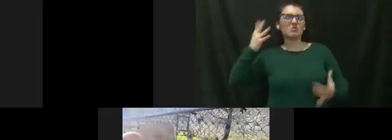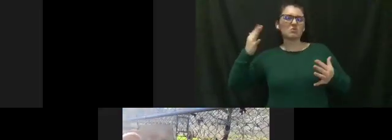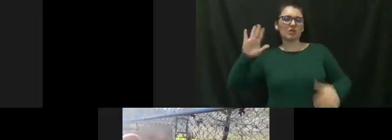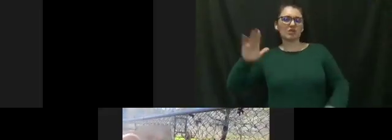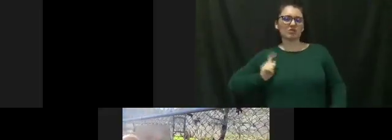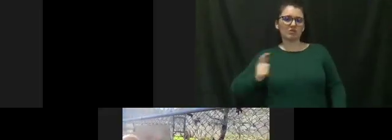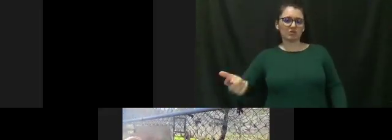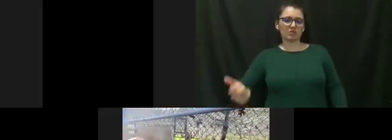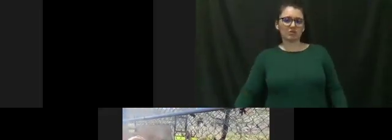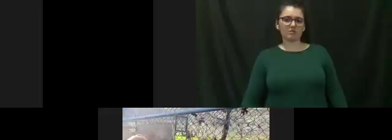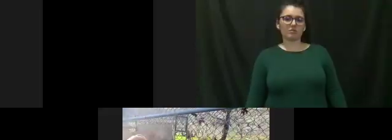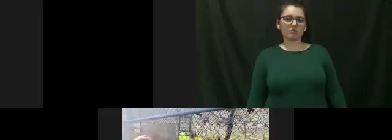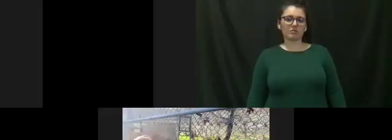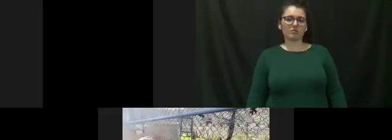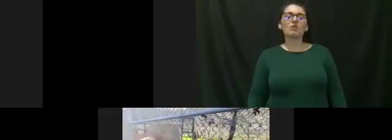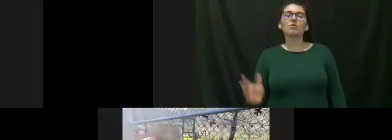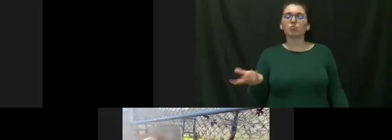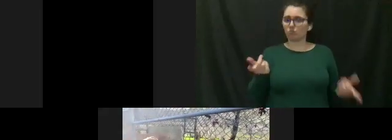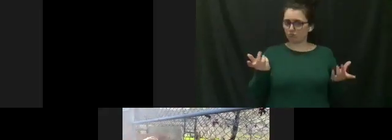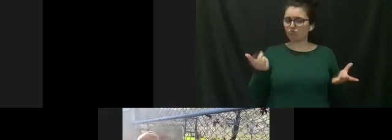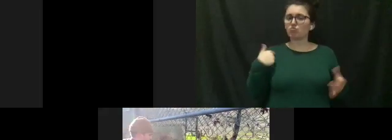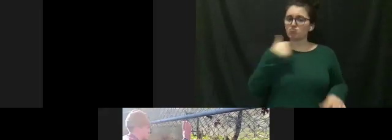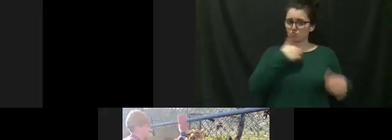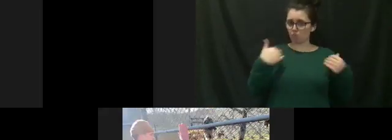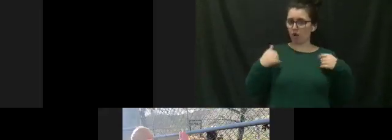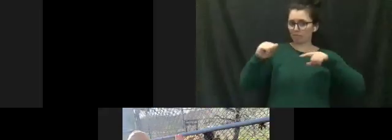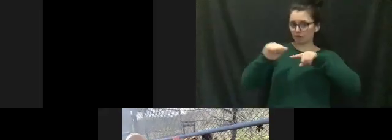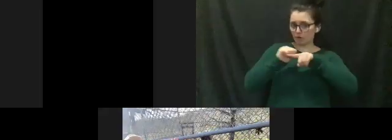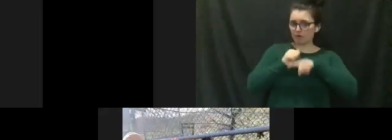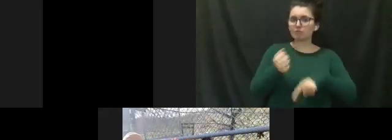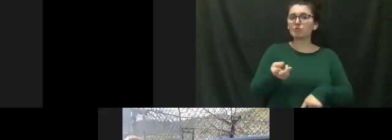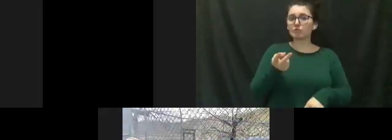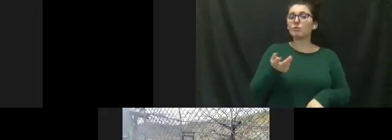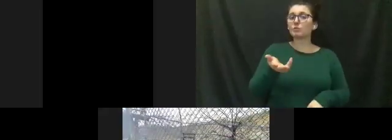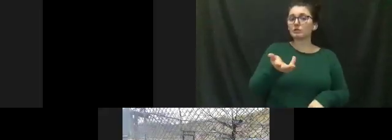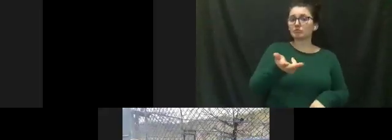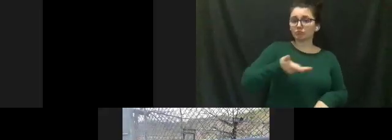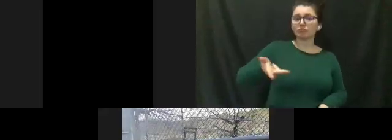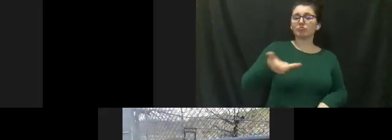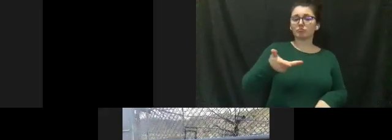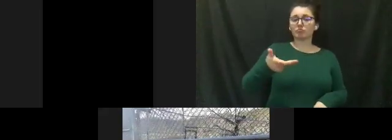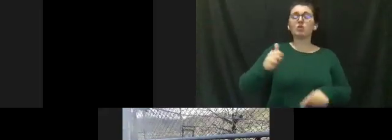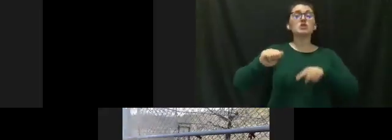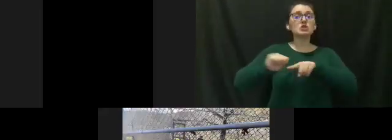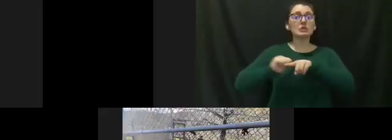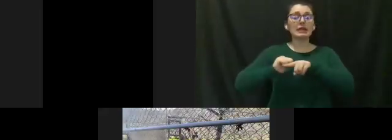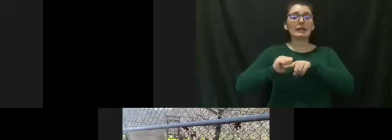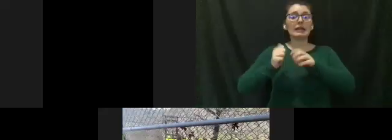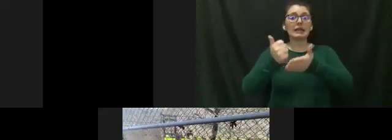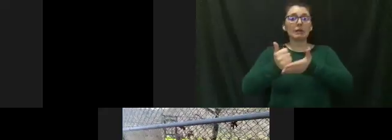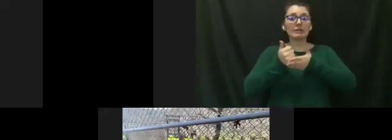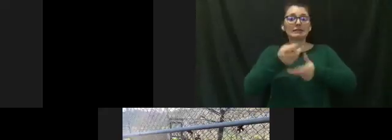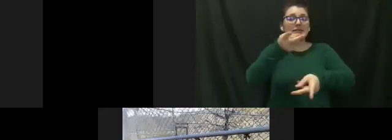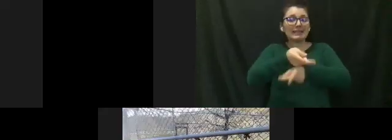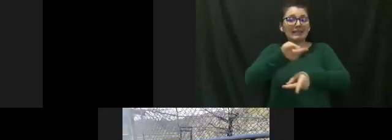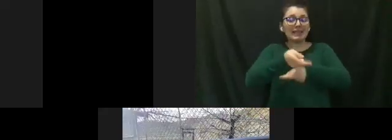Wow. But we do some training with these guys every single day. And this training helps us take care of them. So you